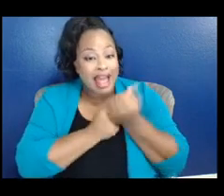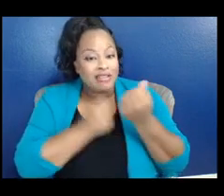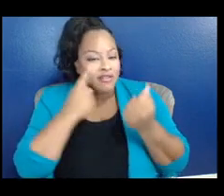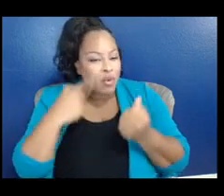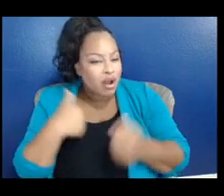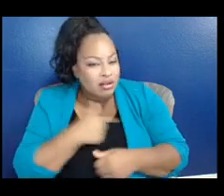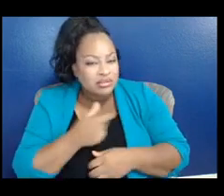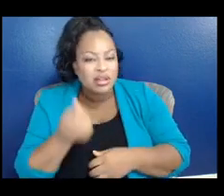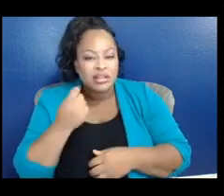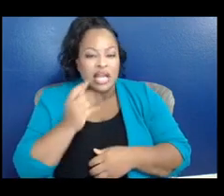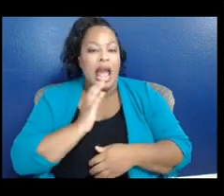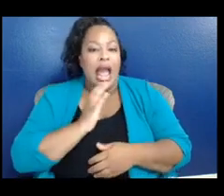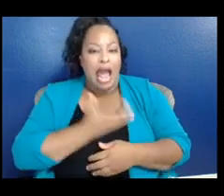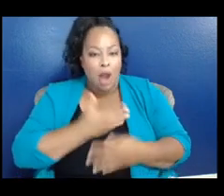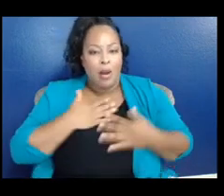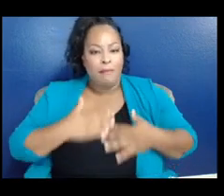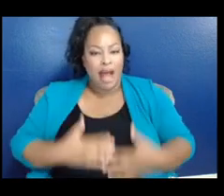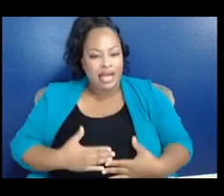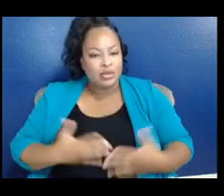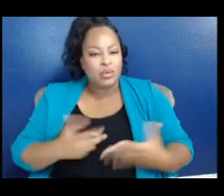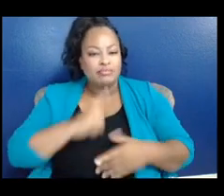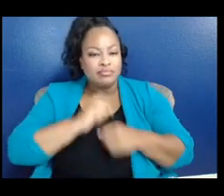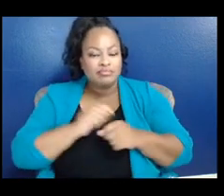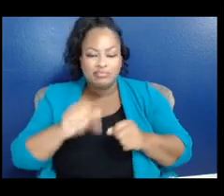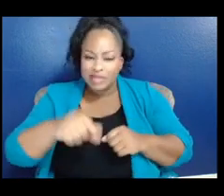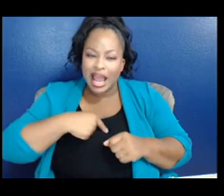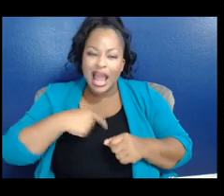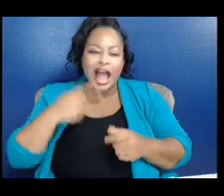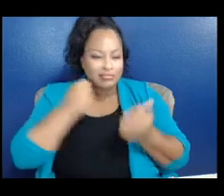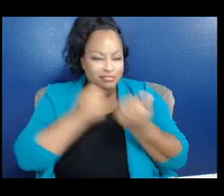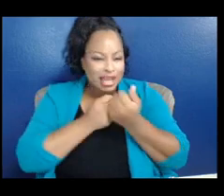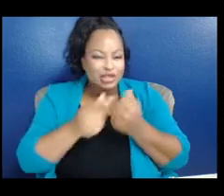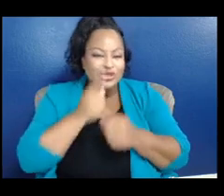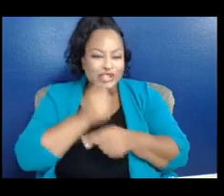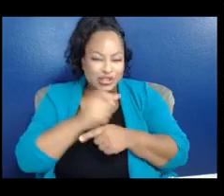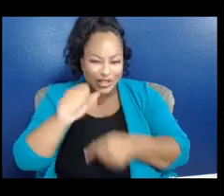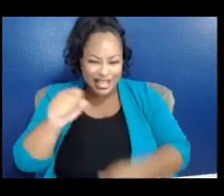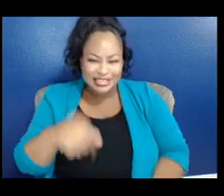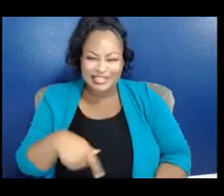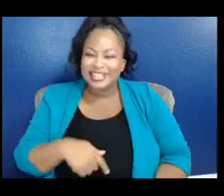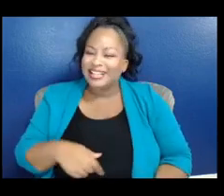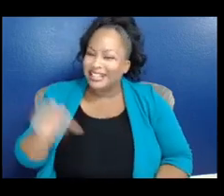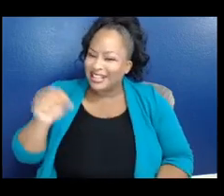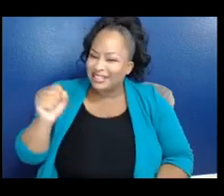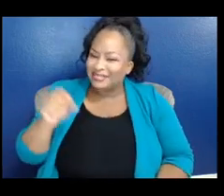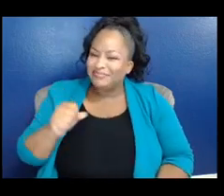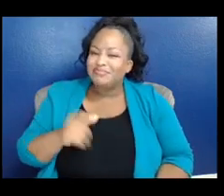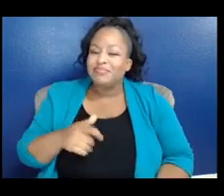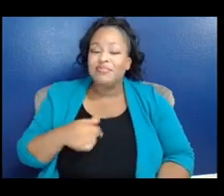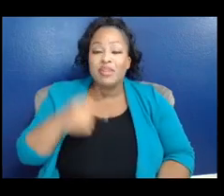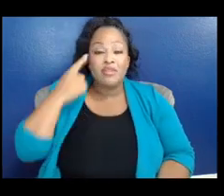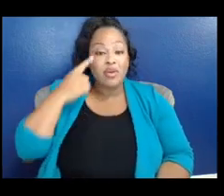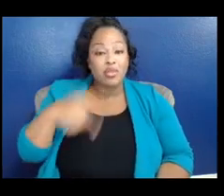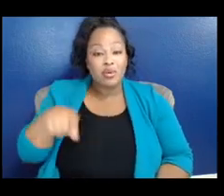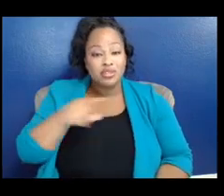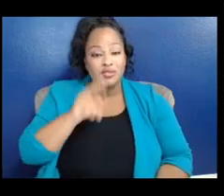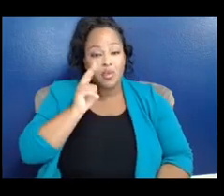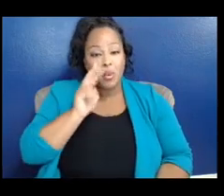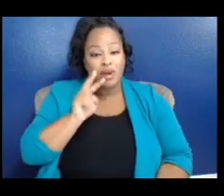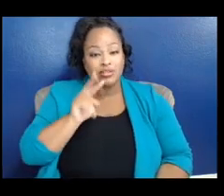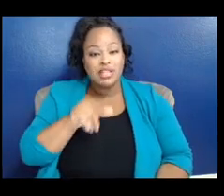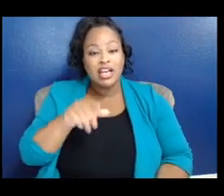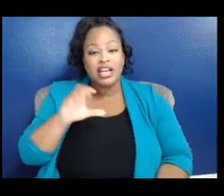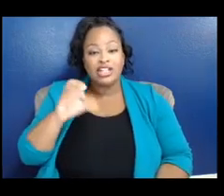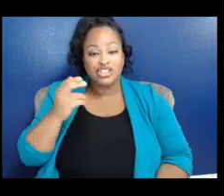understand the way our bodies work. Absolutely. I totally back you, sister, on that. Absolutely. And for those of you watching, Chef